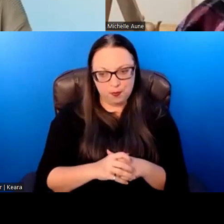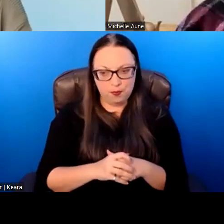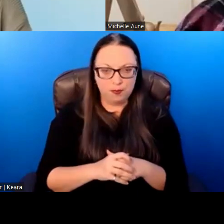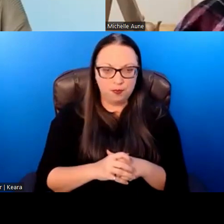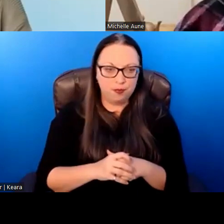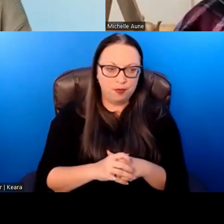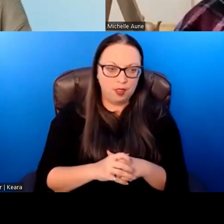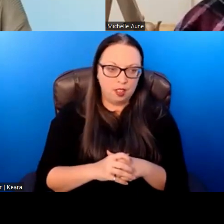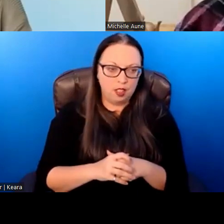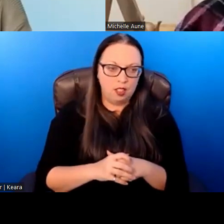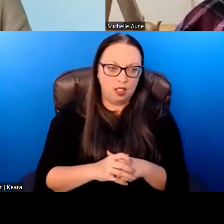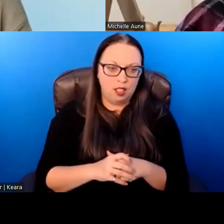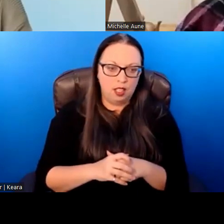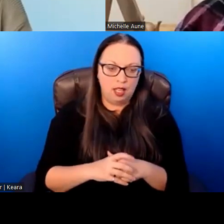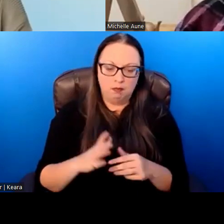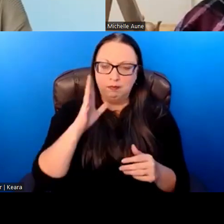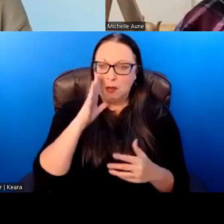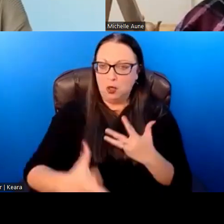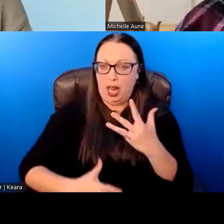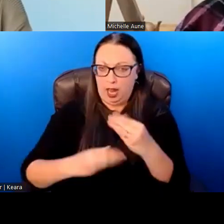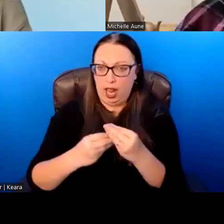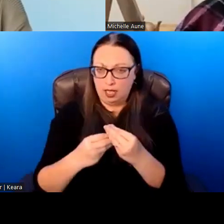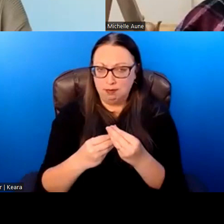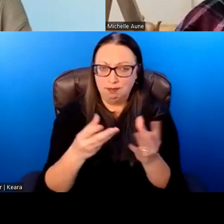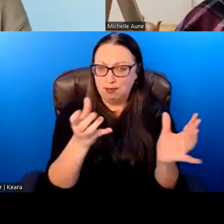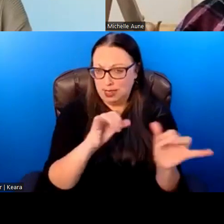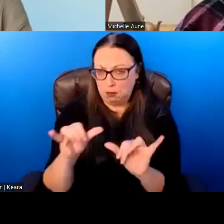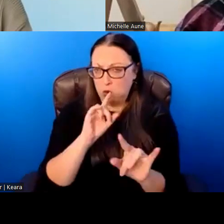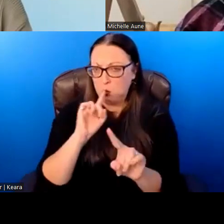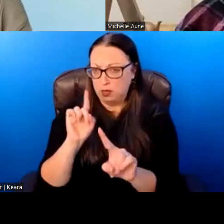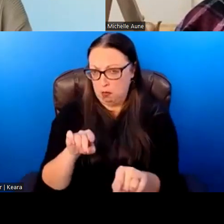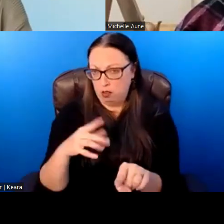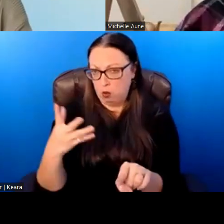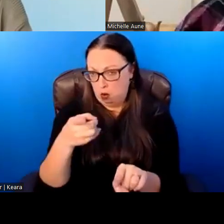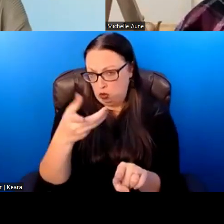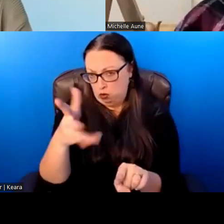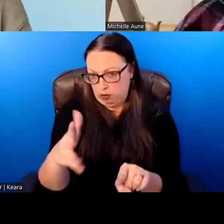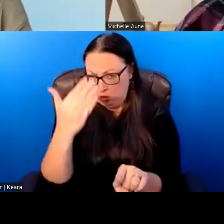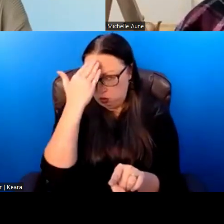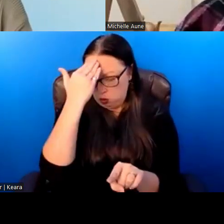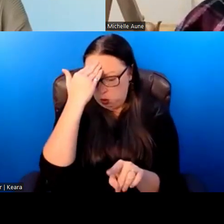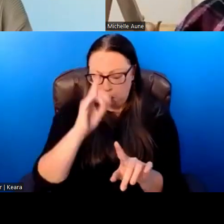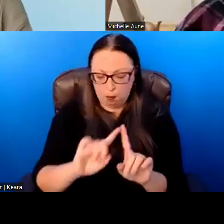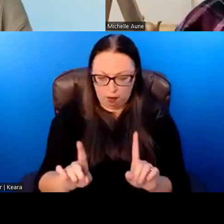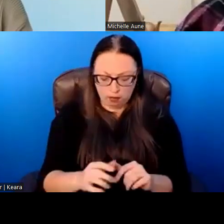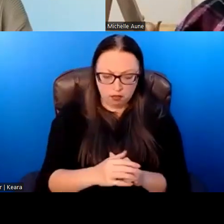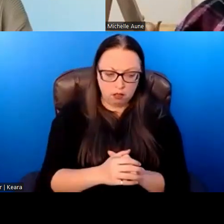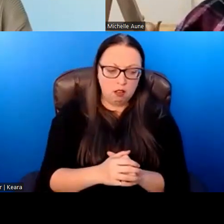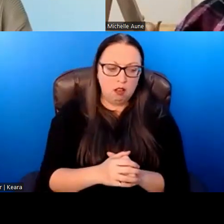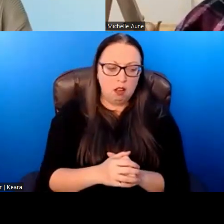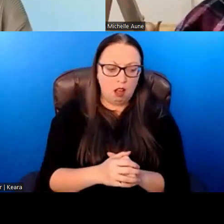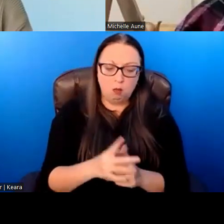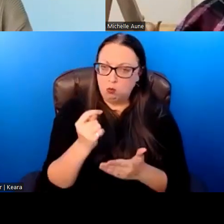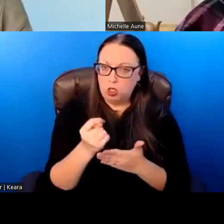Well, I'm happy to jump in here too, Jackie, and it's a pretty similar response to what you already heard, but we do treat